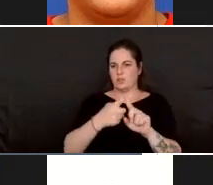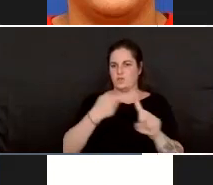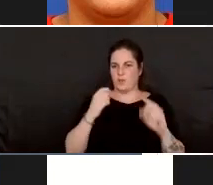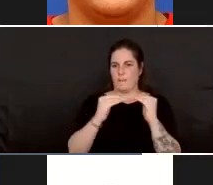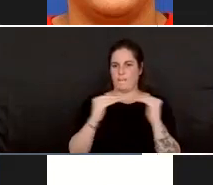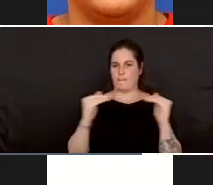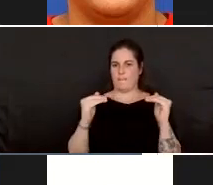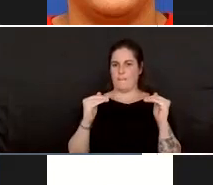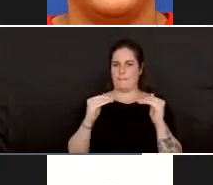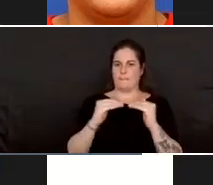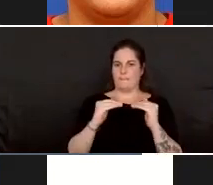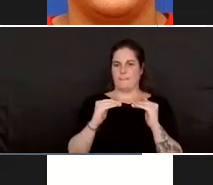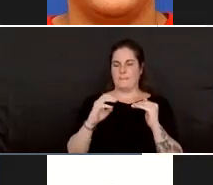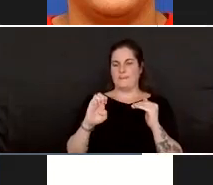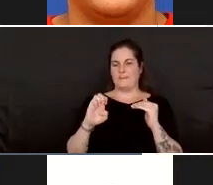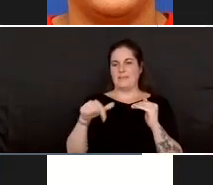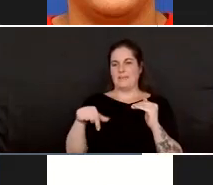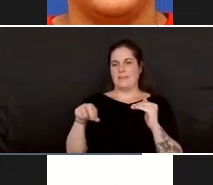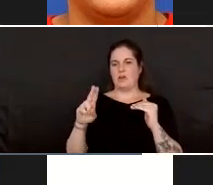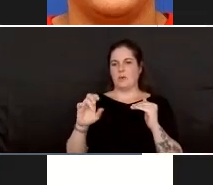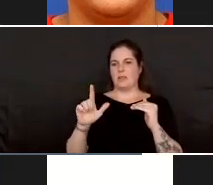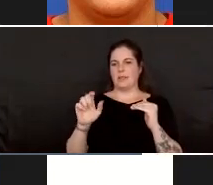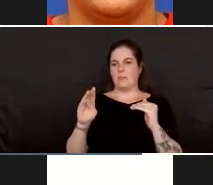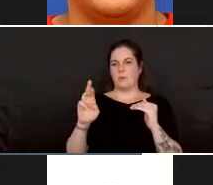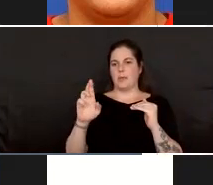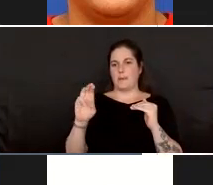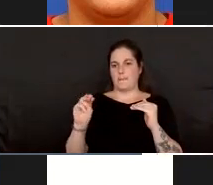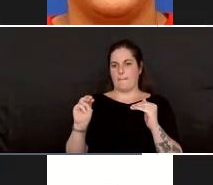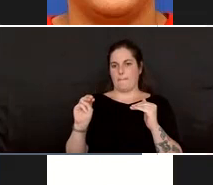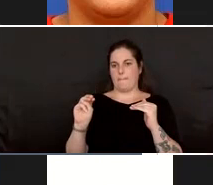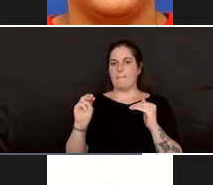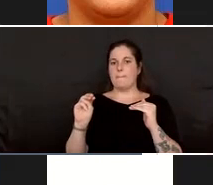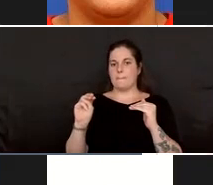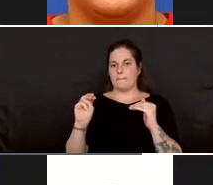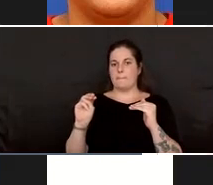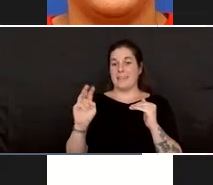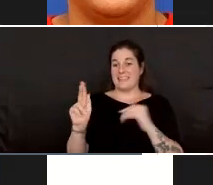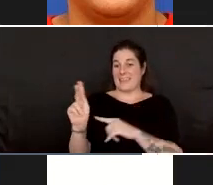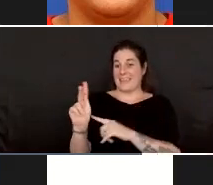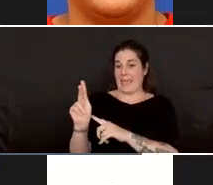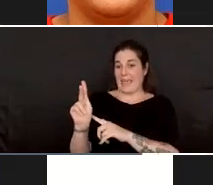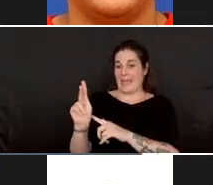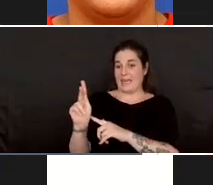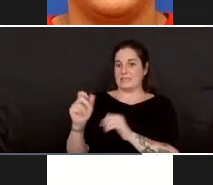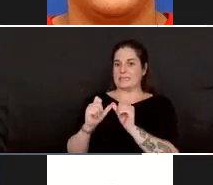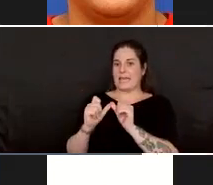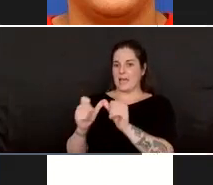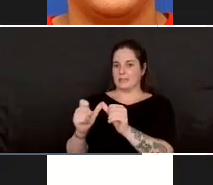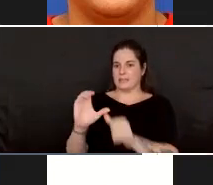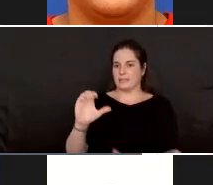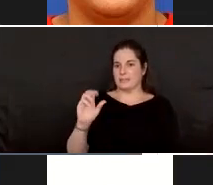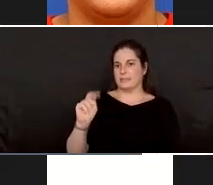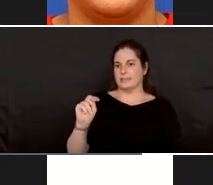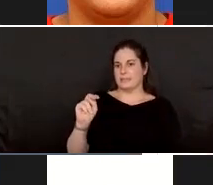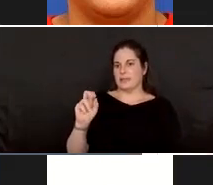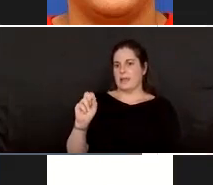state, okay? In this equation, the letter K is a constant, okay? And we call